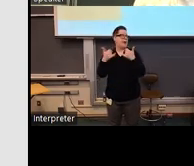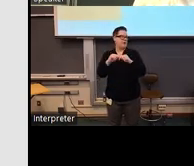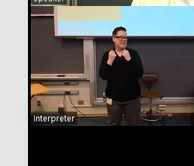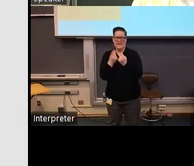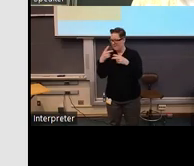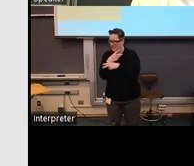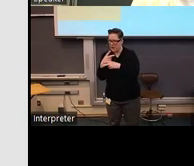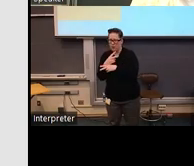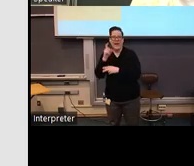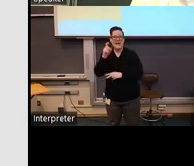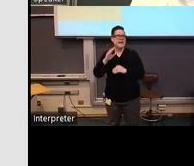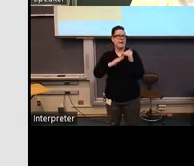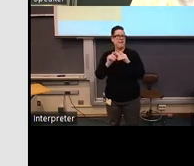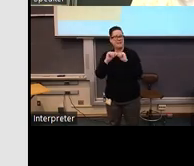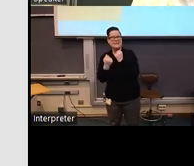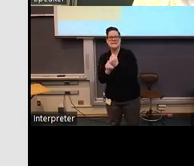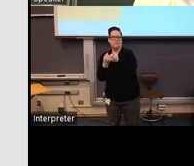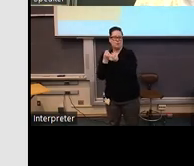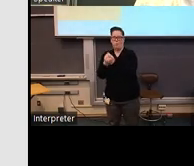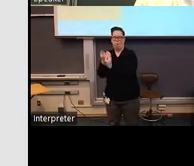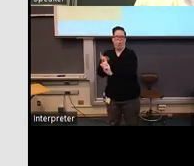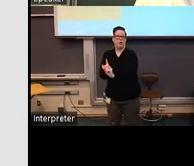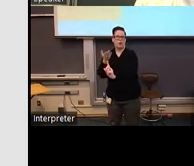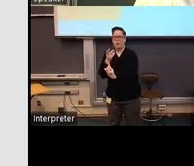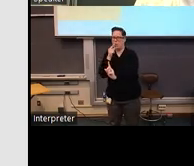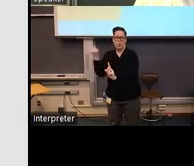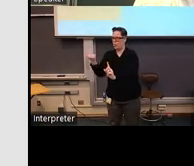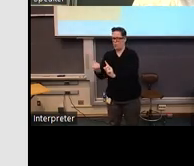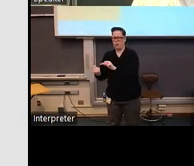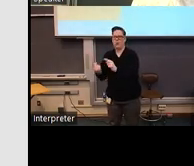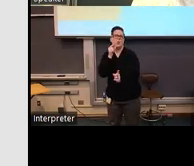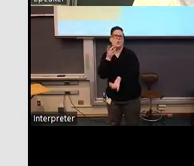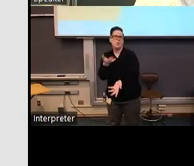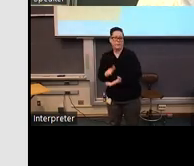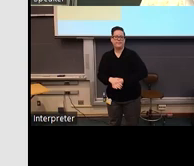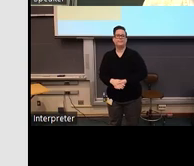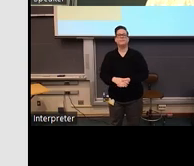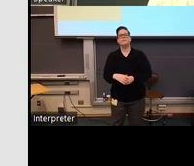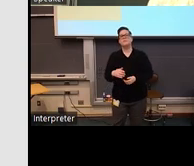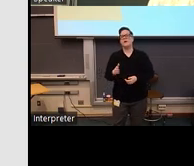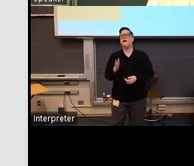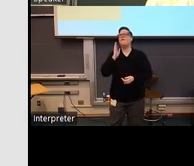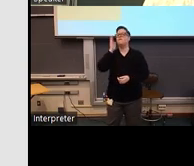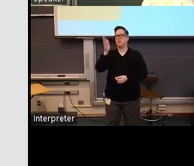on building a team for them. I mentioned this in a future slide, but